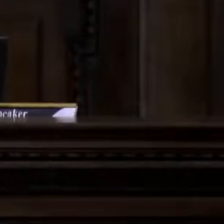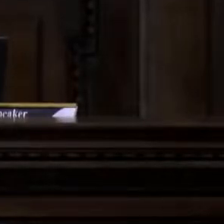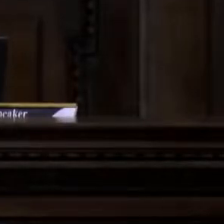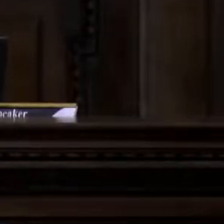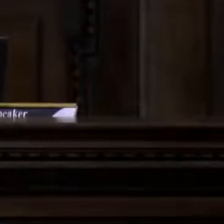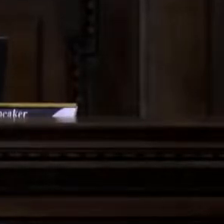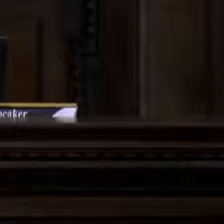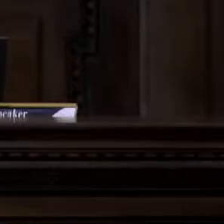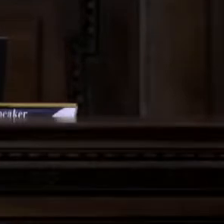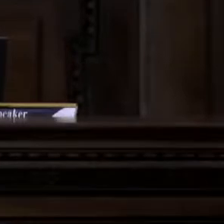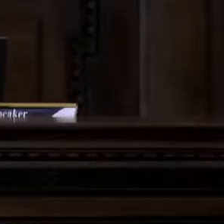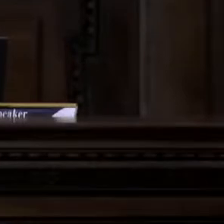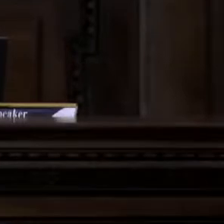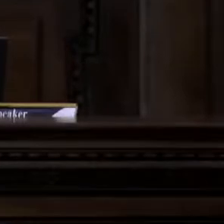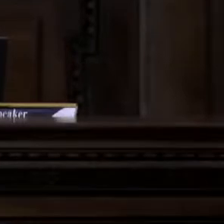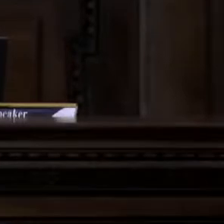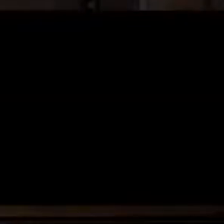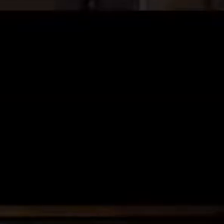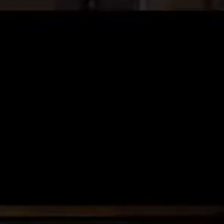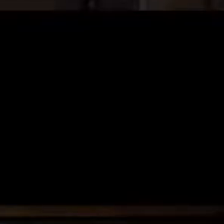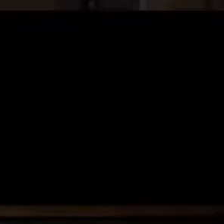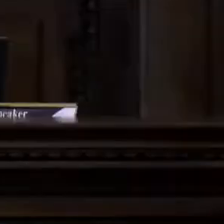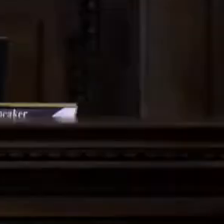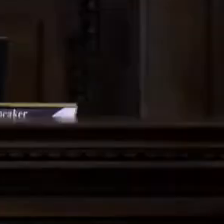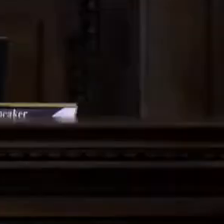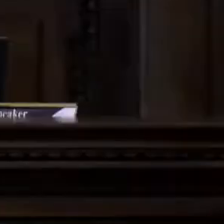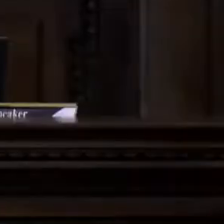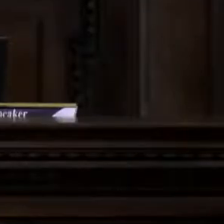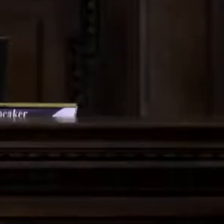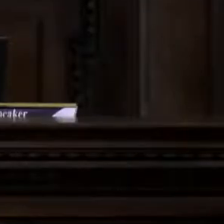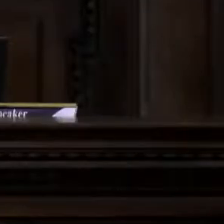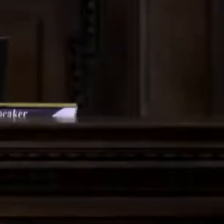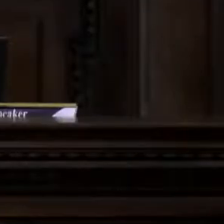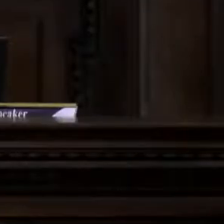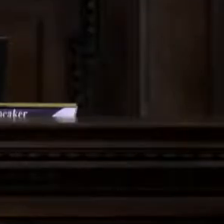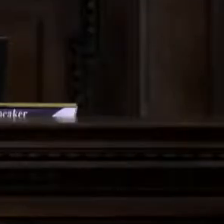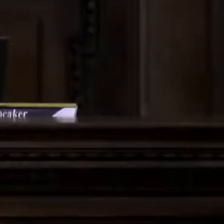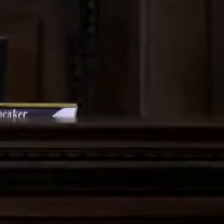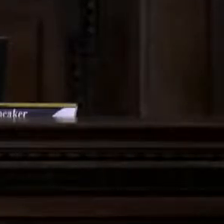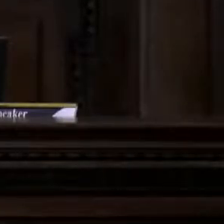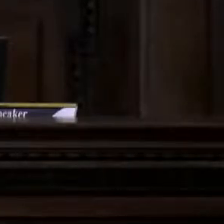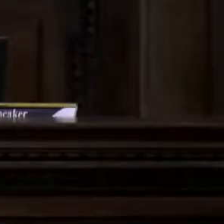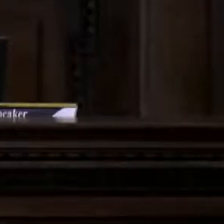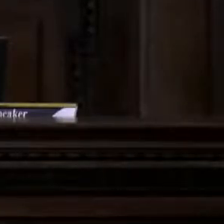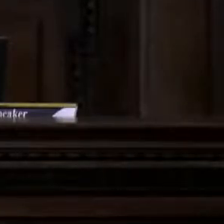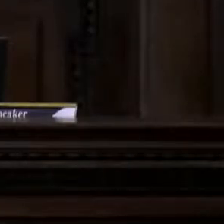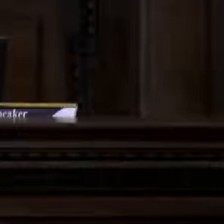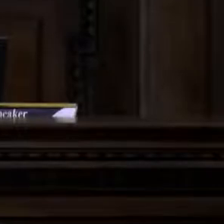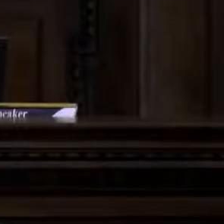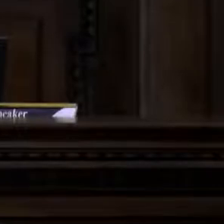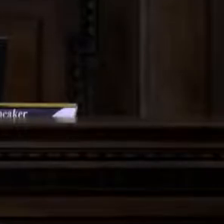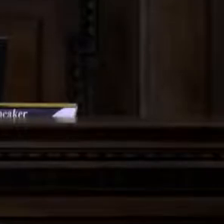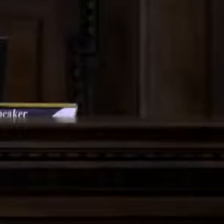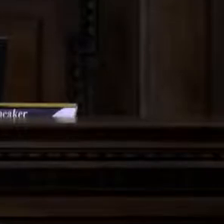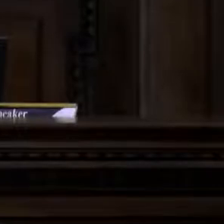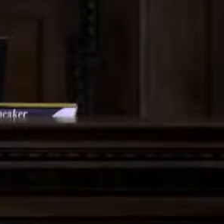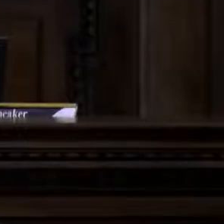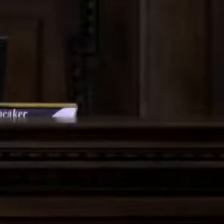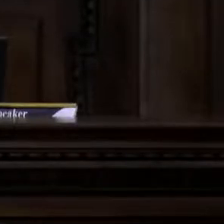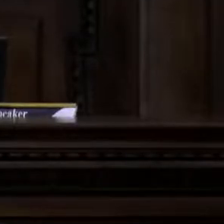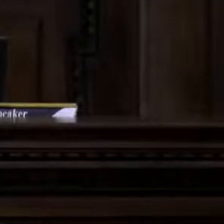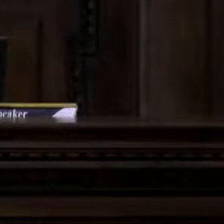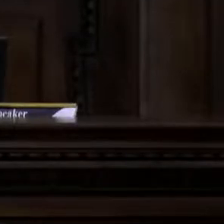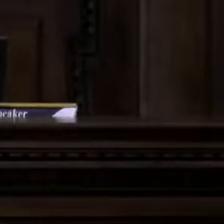our embassy for finance honorable brown just to come and do the presentation on the role of the free state government in the current